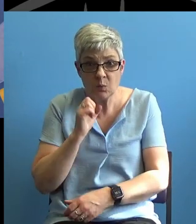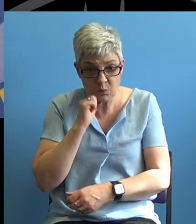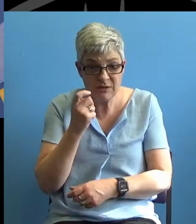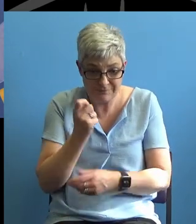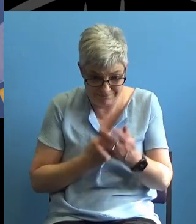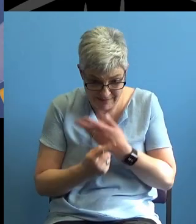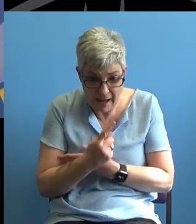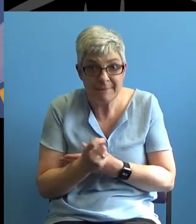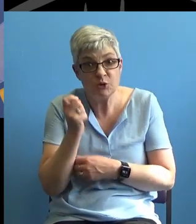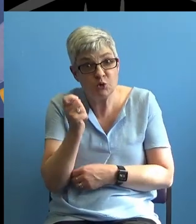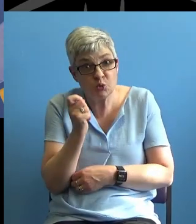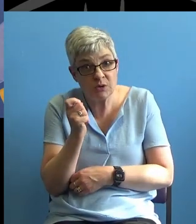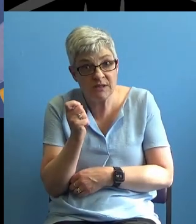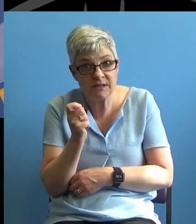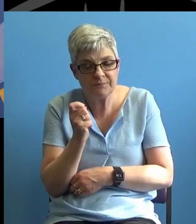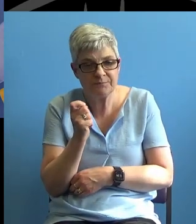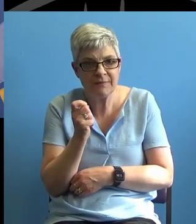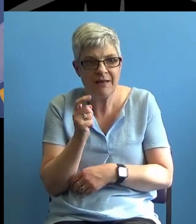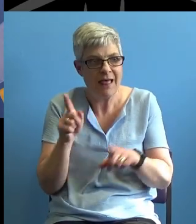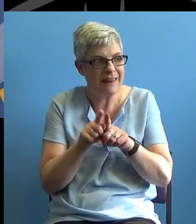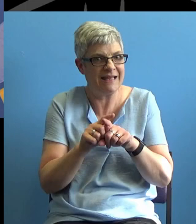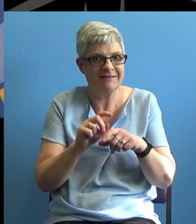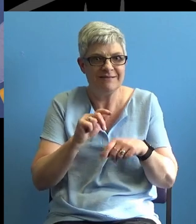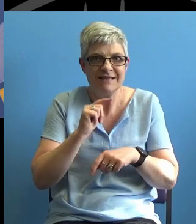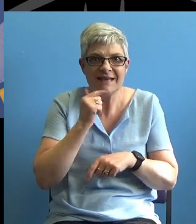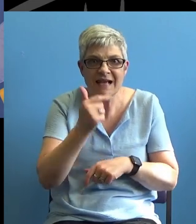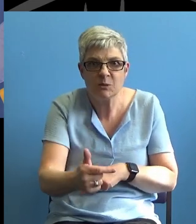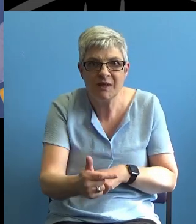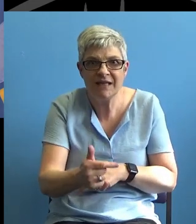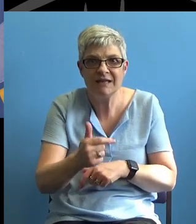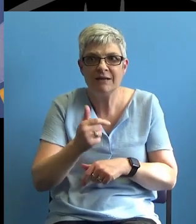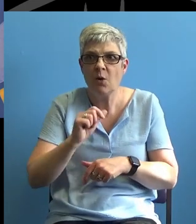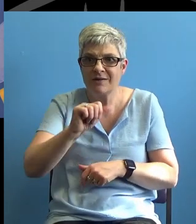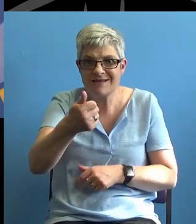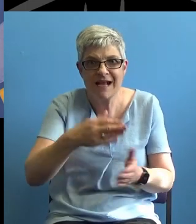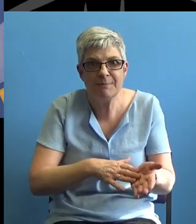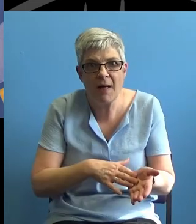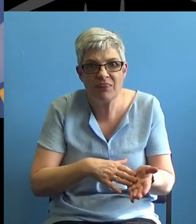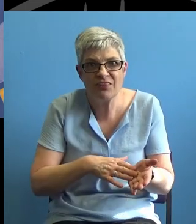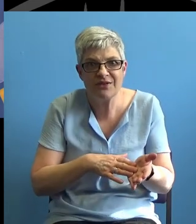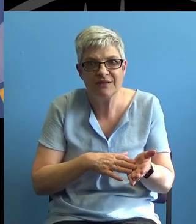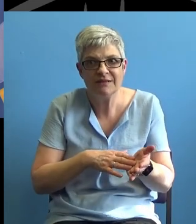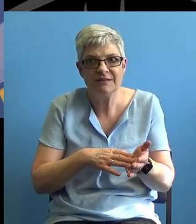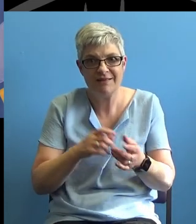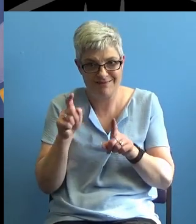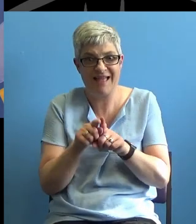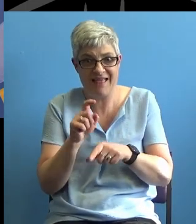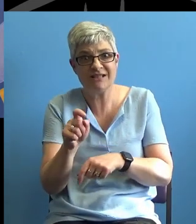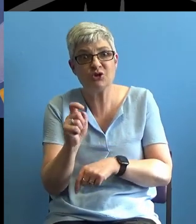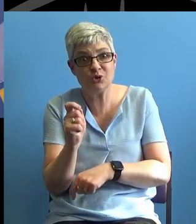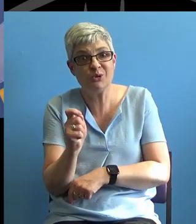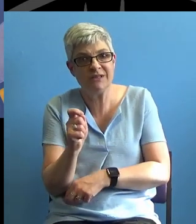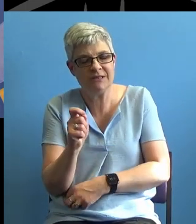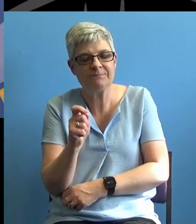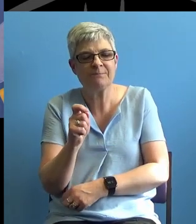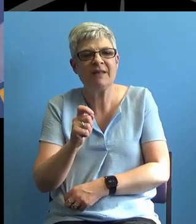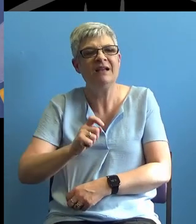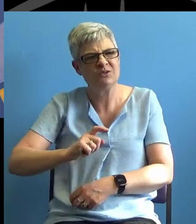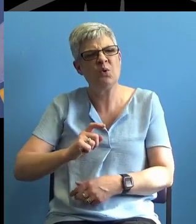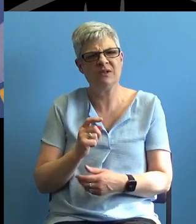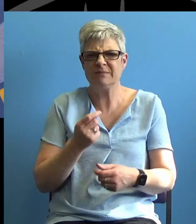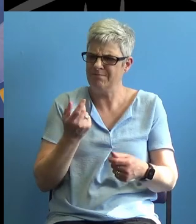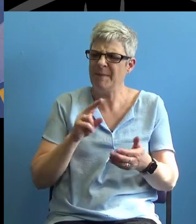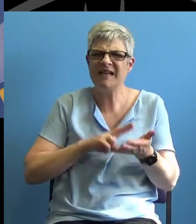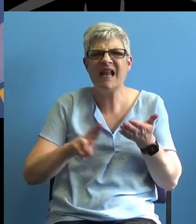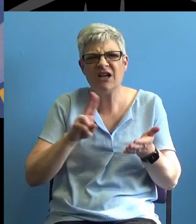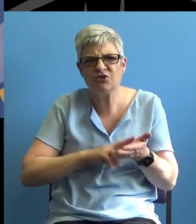happen soon, like next week or next month soon. I suppose that was quite a natural enough